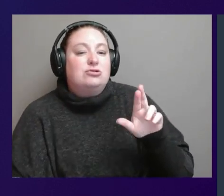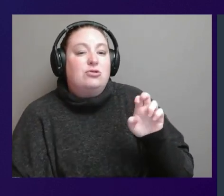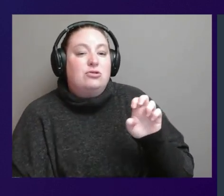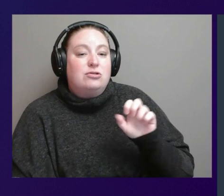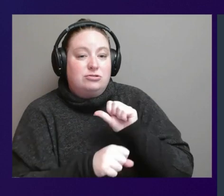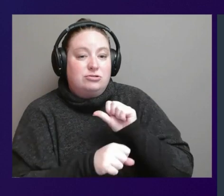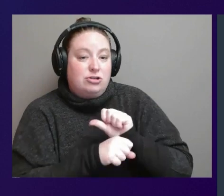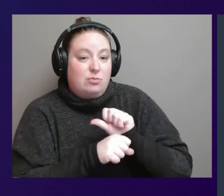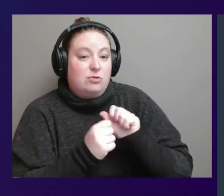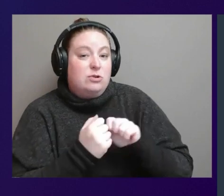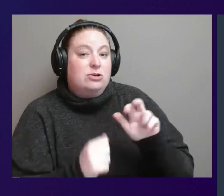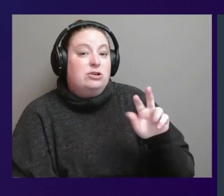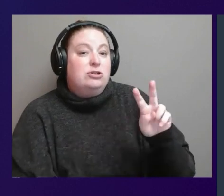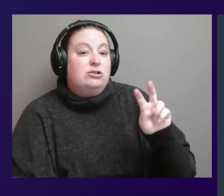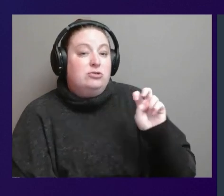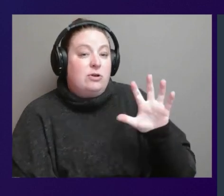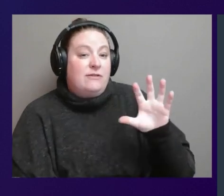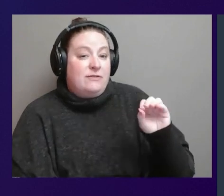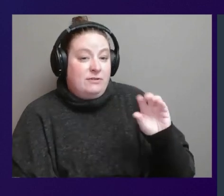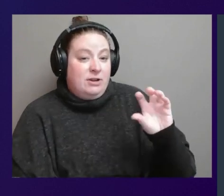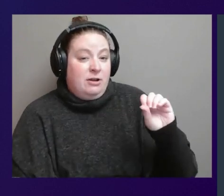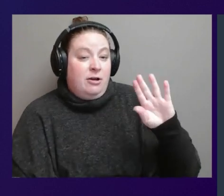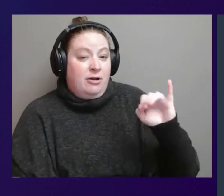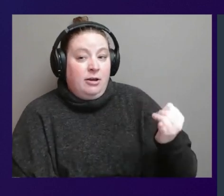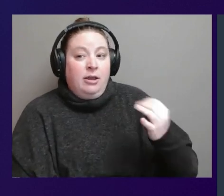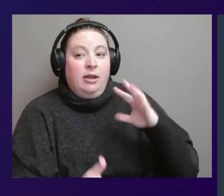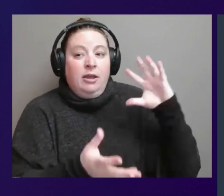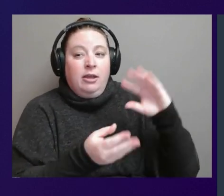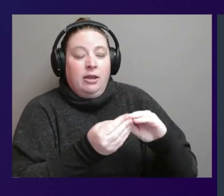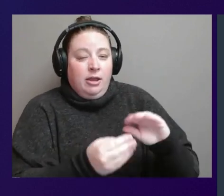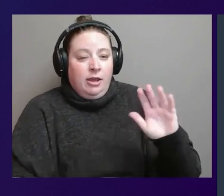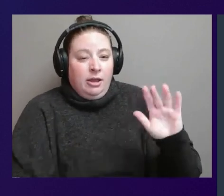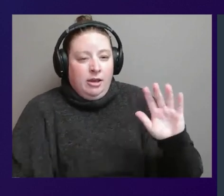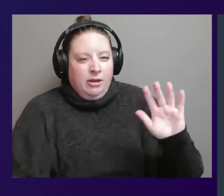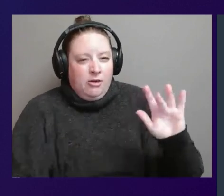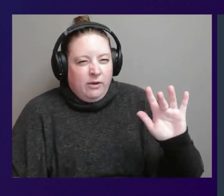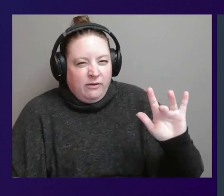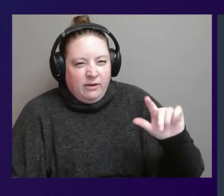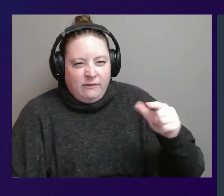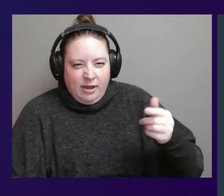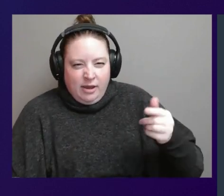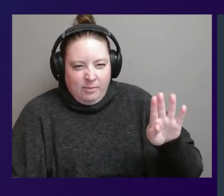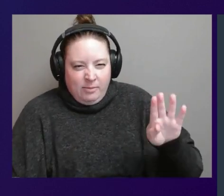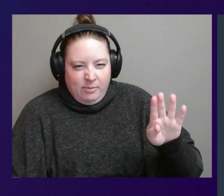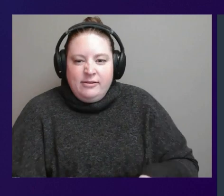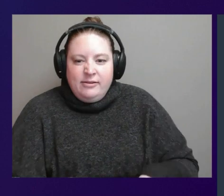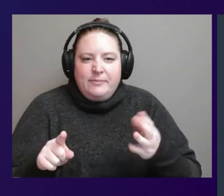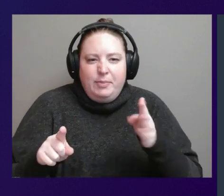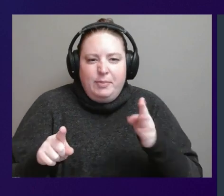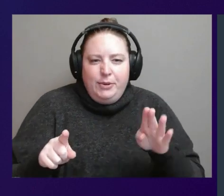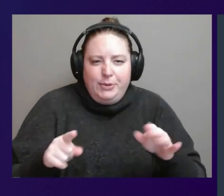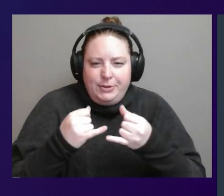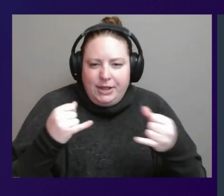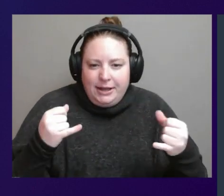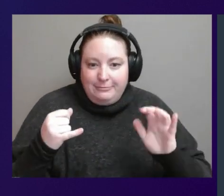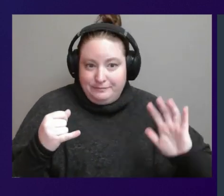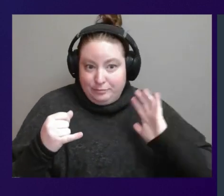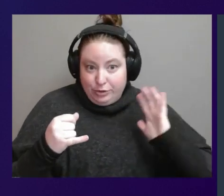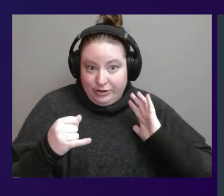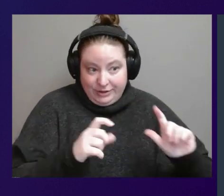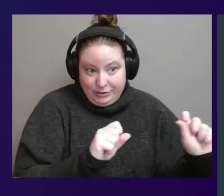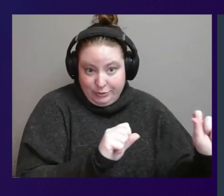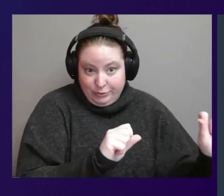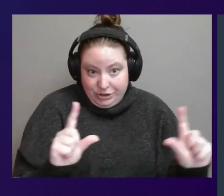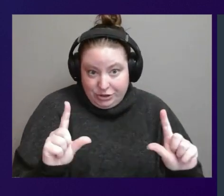objects totaling about 25 gigabytes. The blue line here shows the previous restore performance for objects in S3